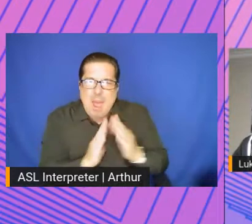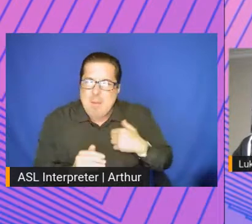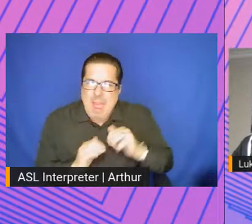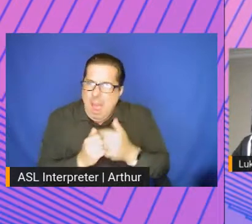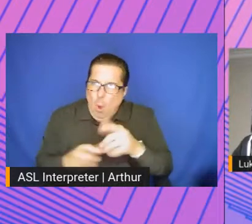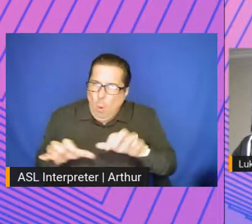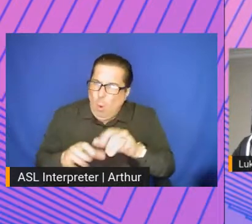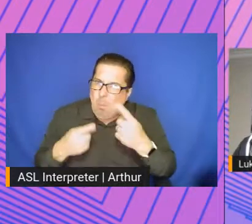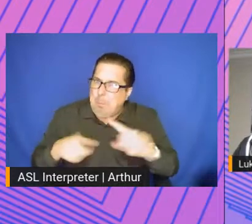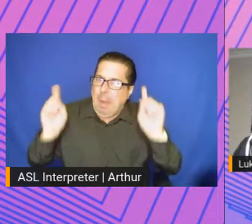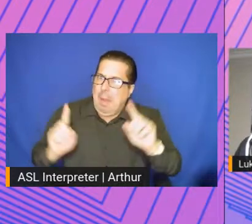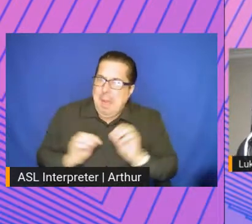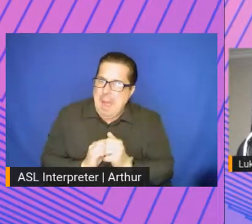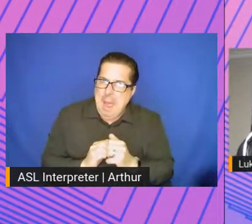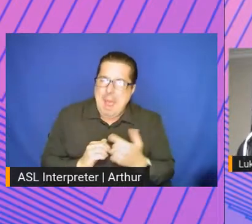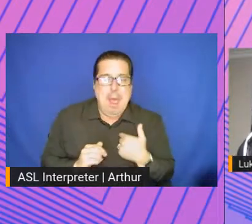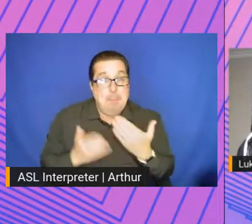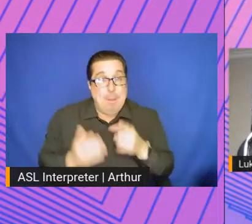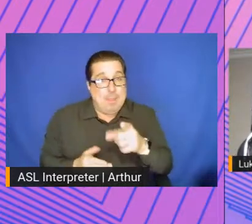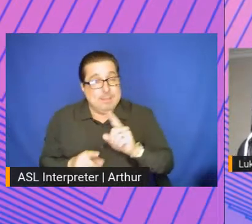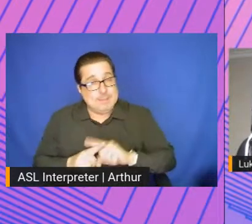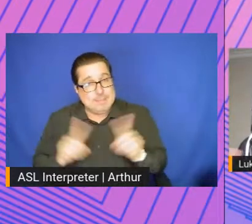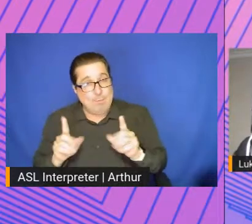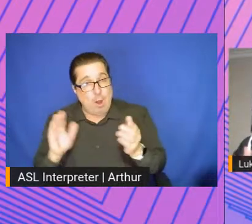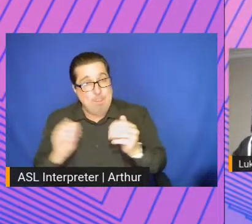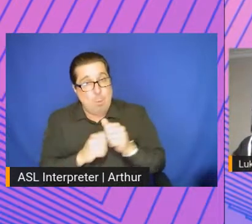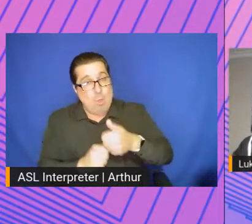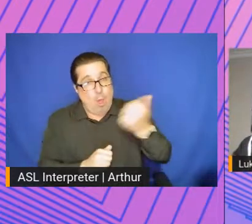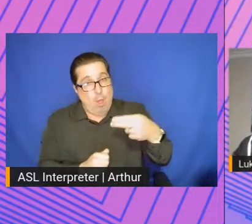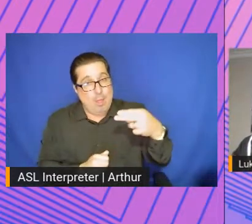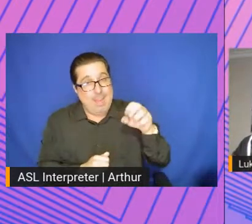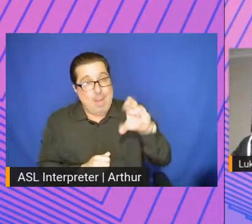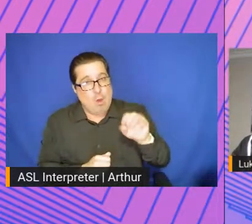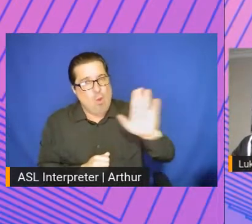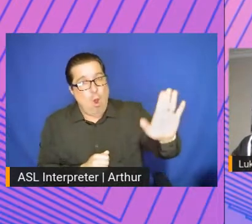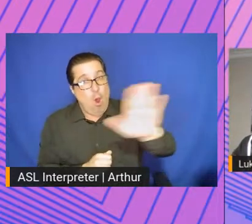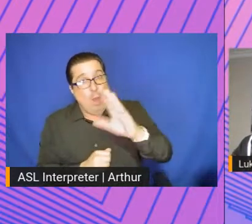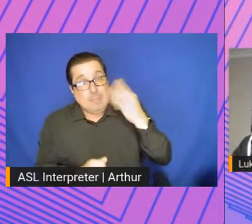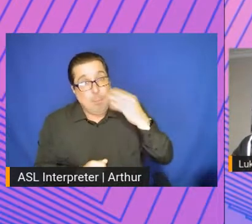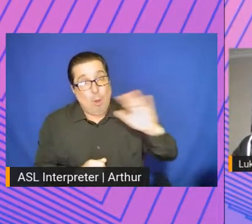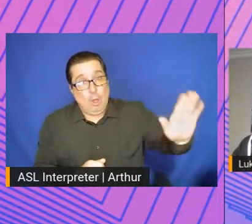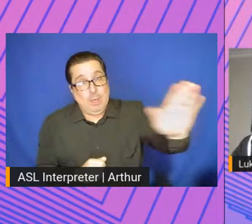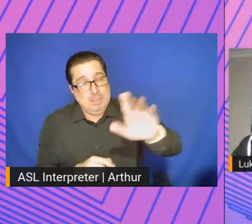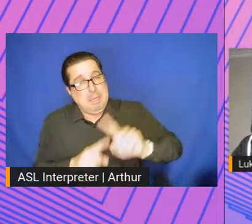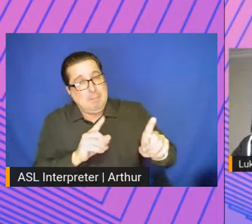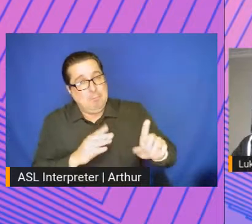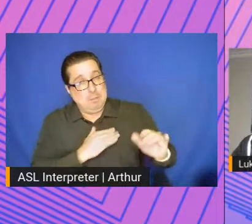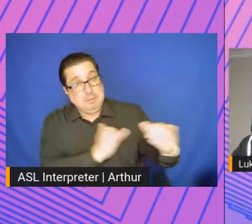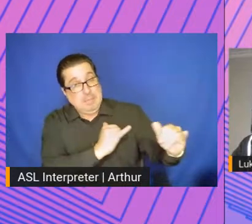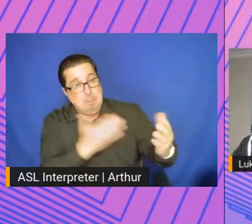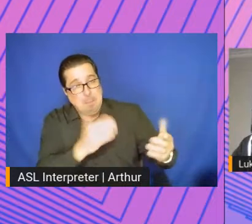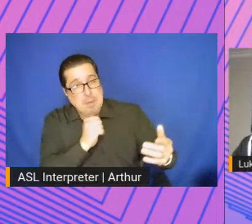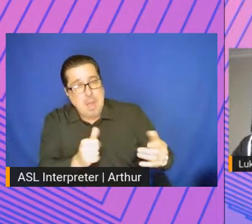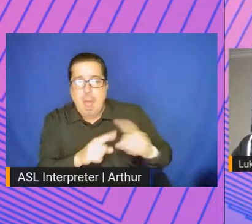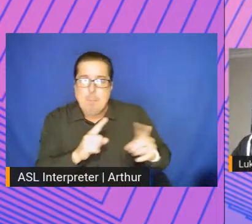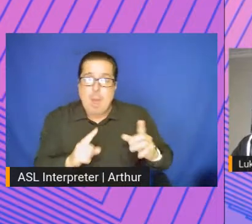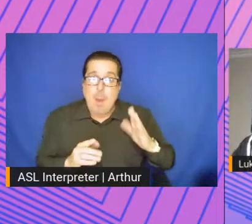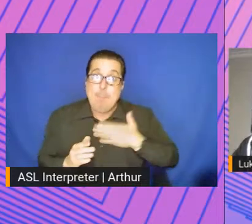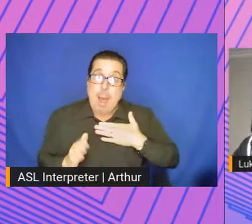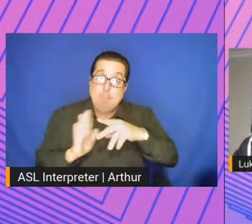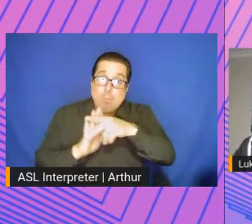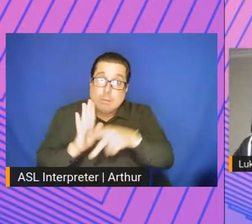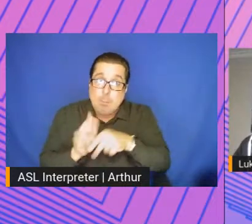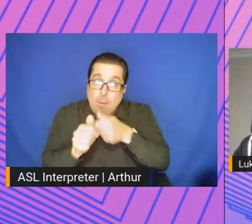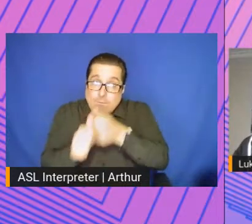So this may not be exactly the same as other heroes, but perhaps there'll be some principles in this that could potentially inspire you or help you on